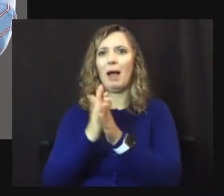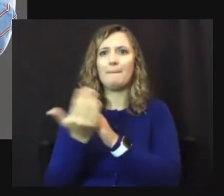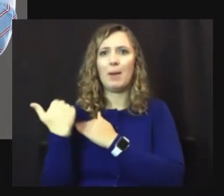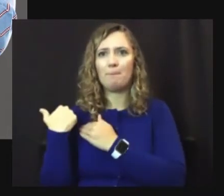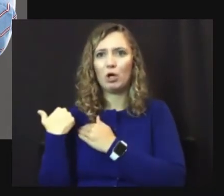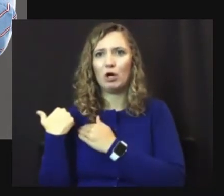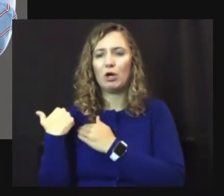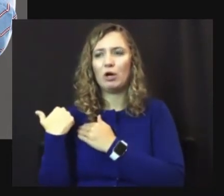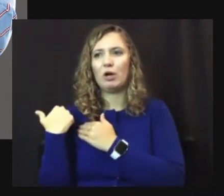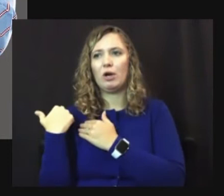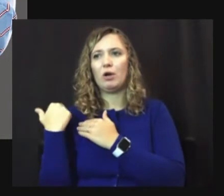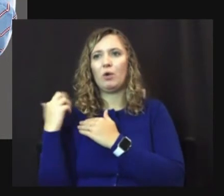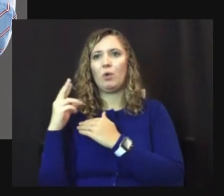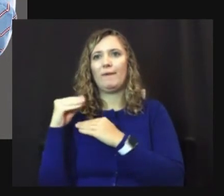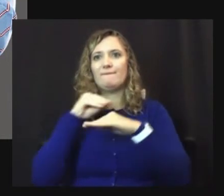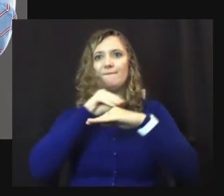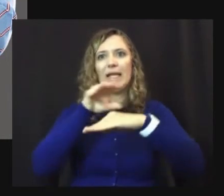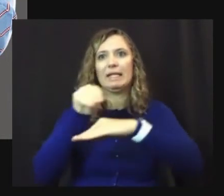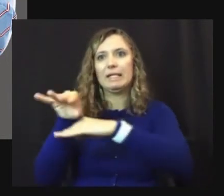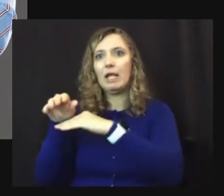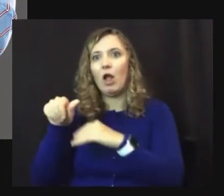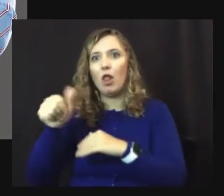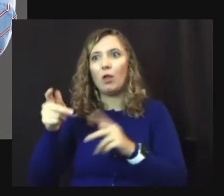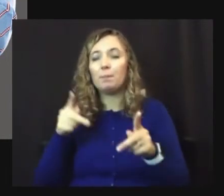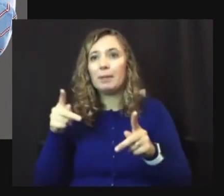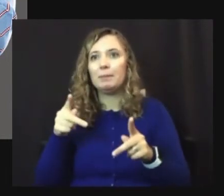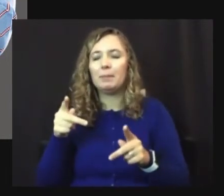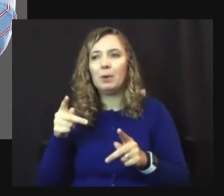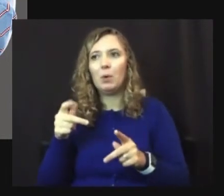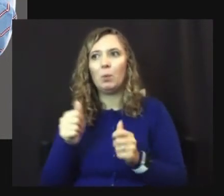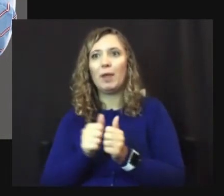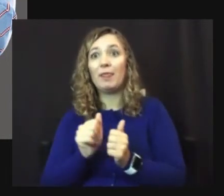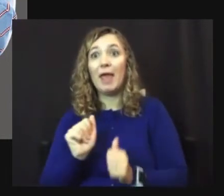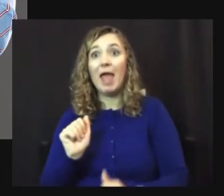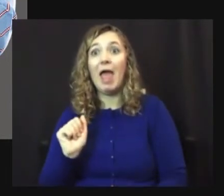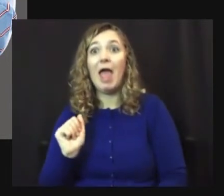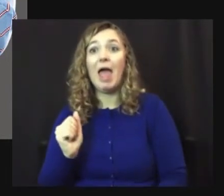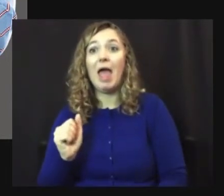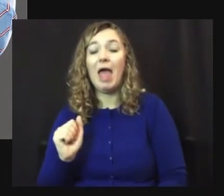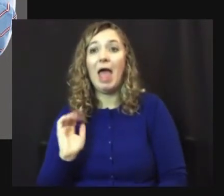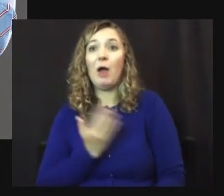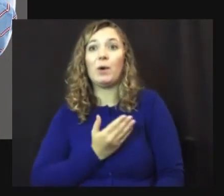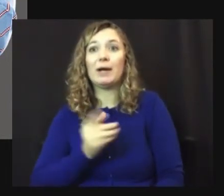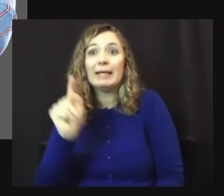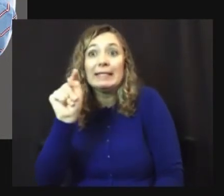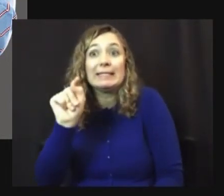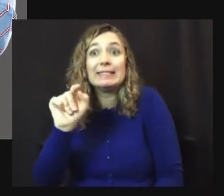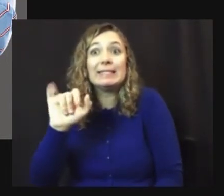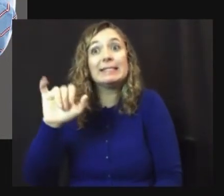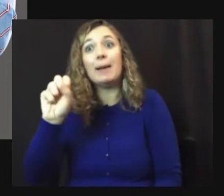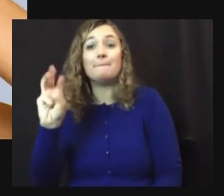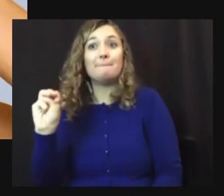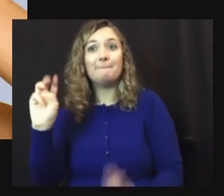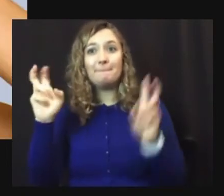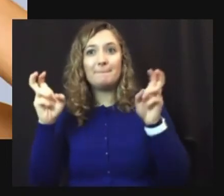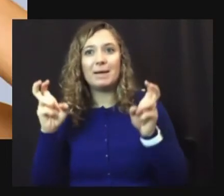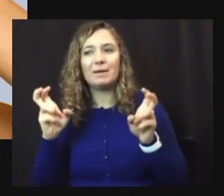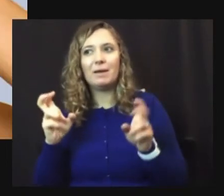affecting anyone else with our tism. Yeah, with the tisms. With the tism. Minimize the tisms,